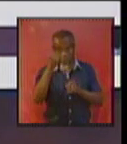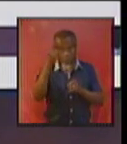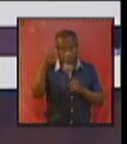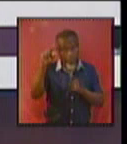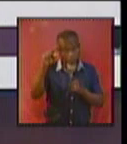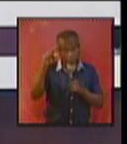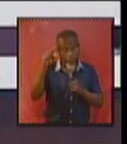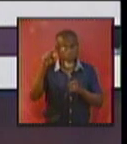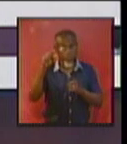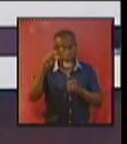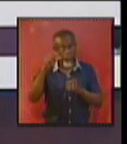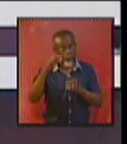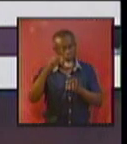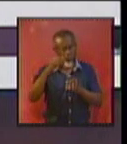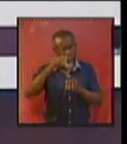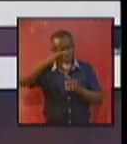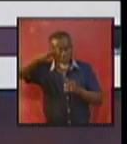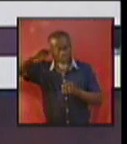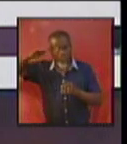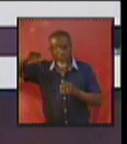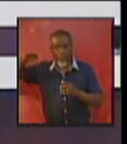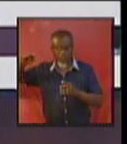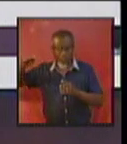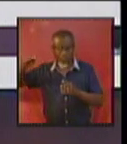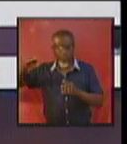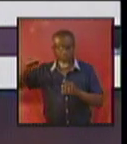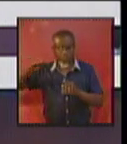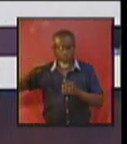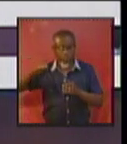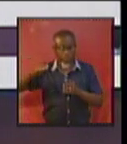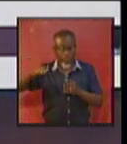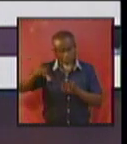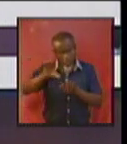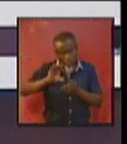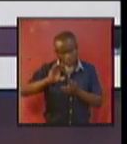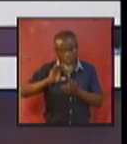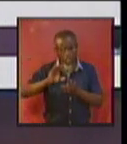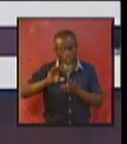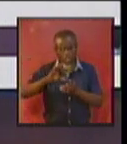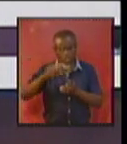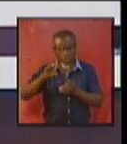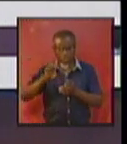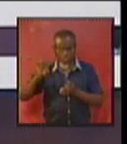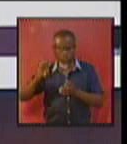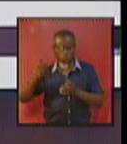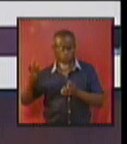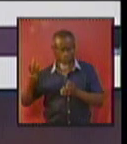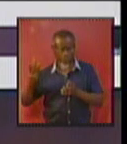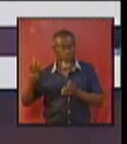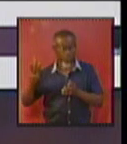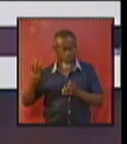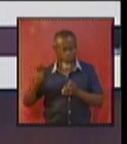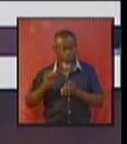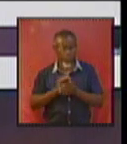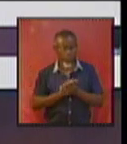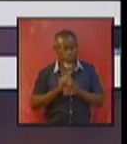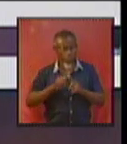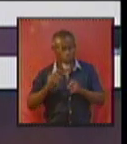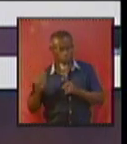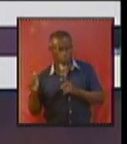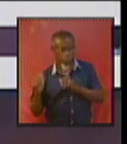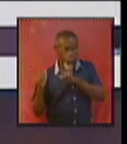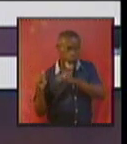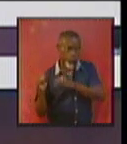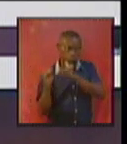majority of them have been on the east-west corridor and the central area, and less so in South Hope. In terms of the demographics, they have been